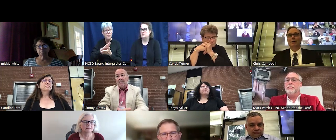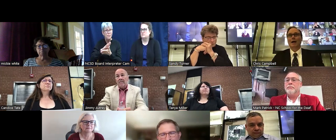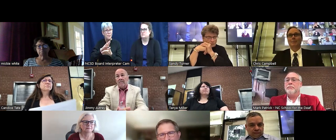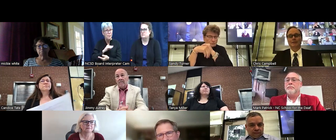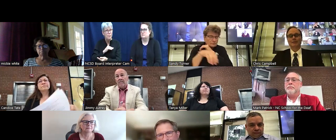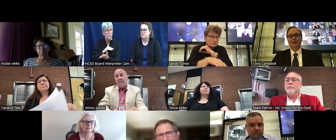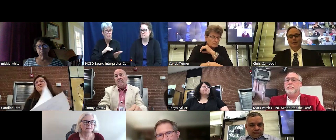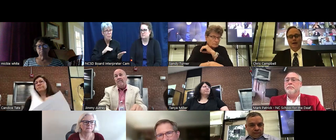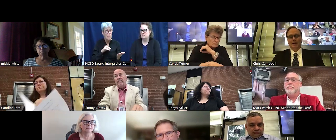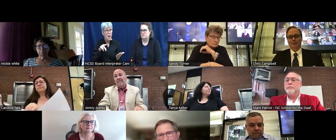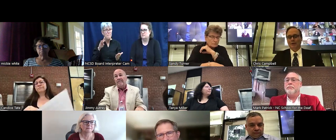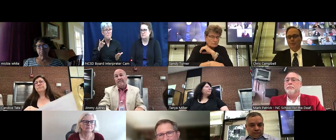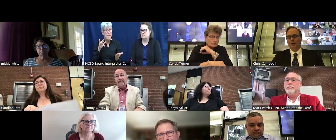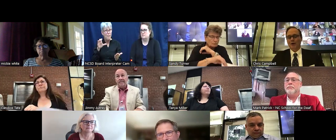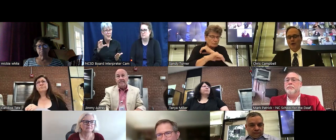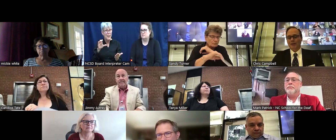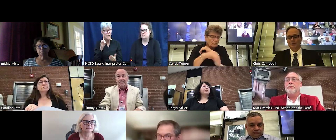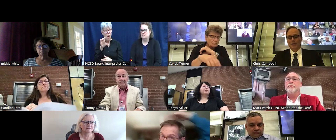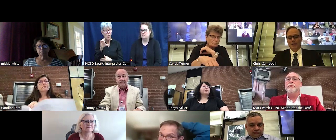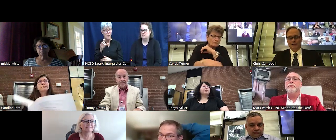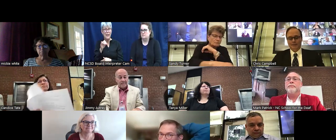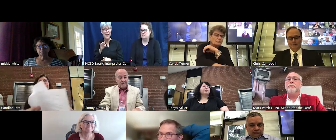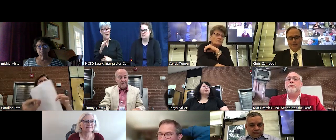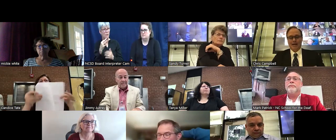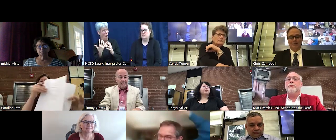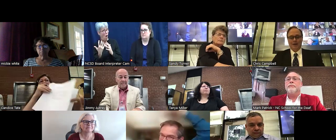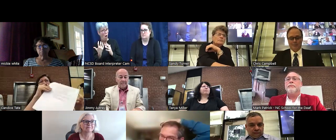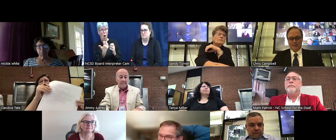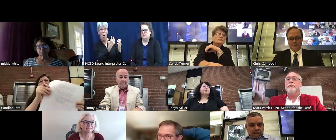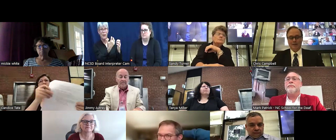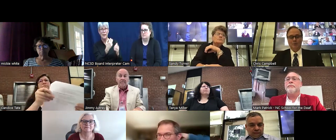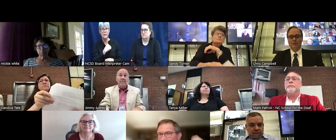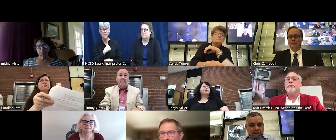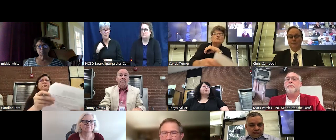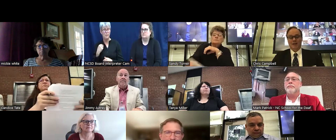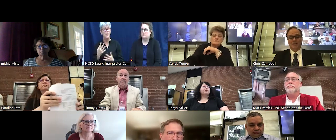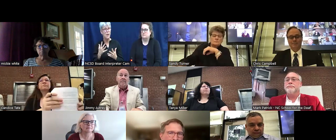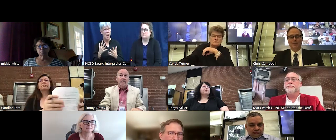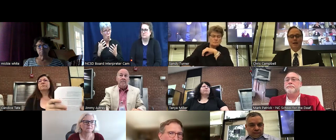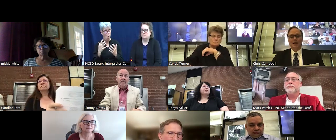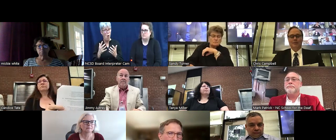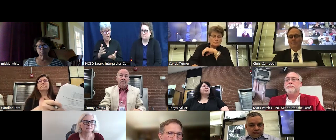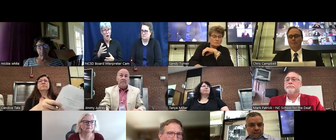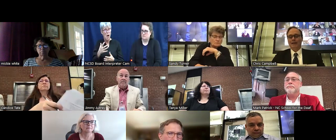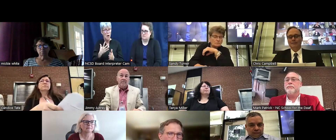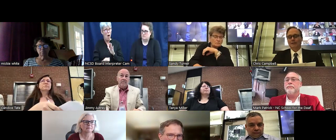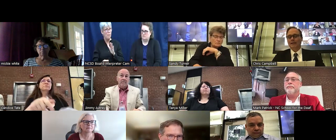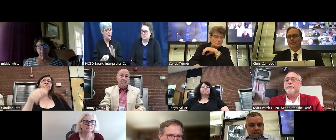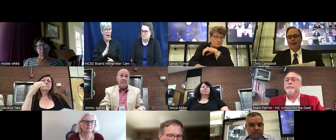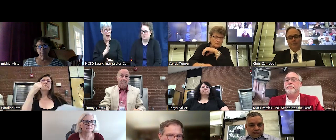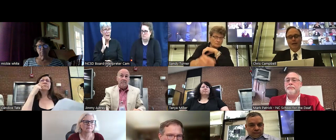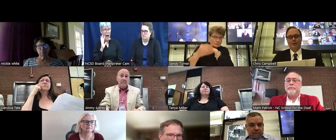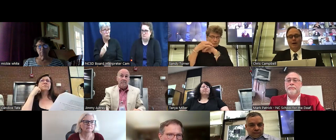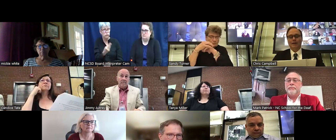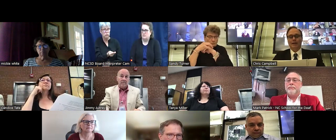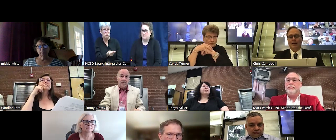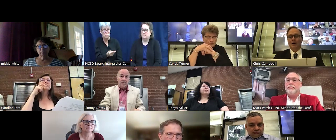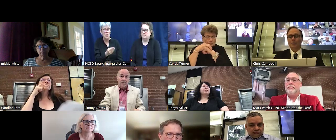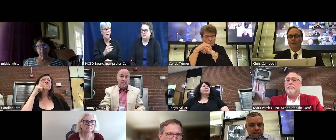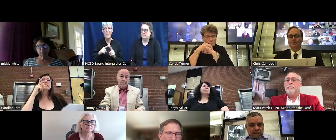extra copies. If anyone in the audience would like to have a copy to take with them, is fine. That basically the update